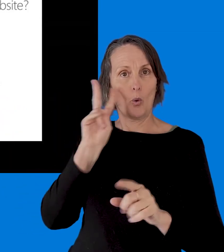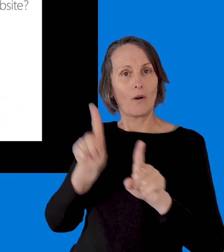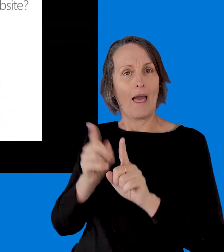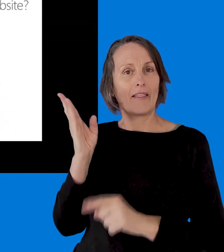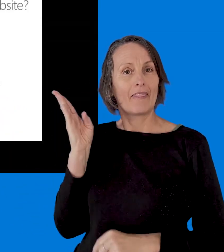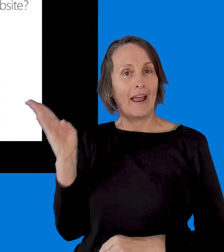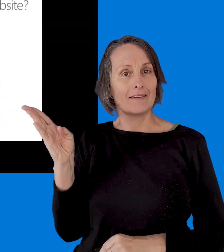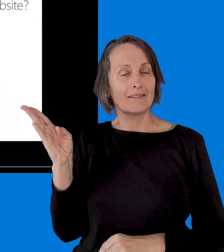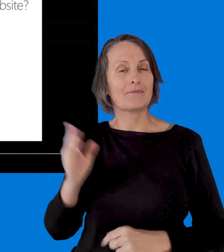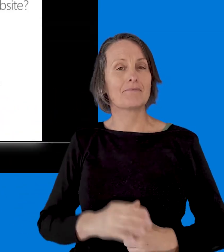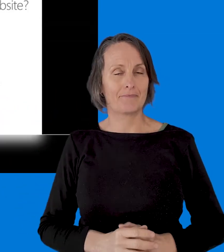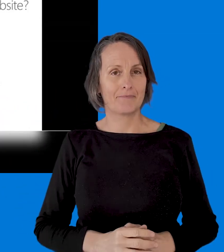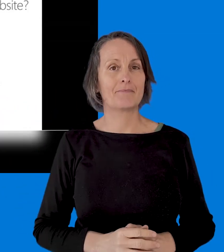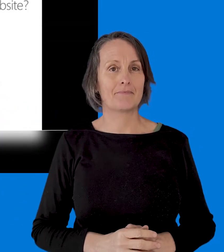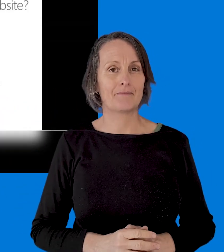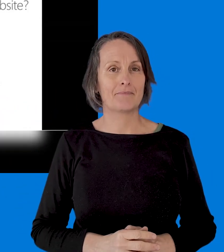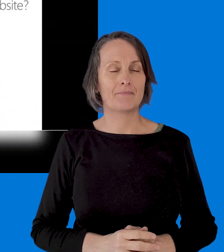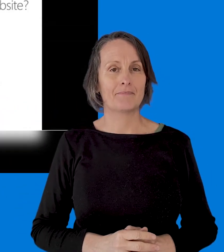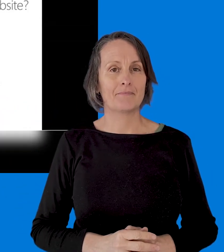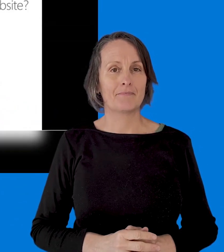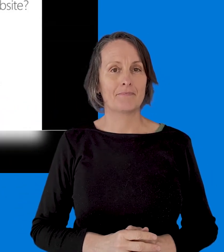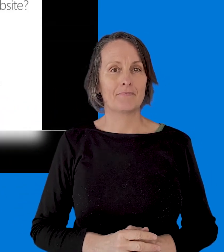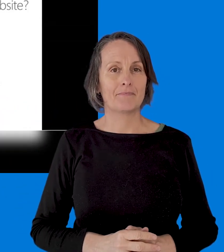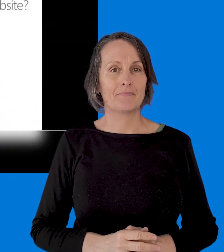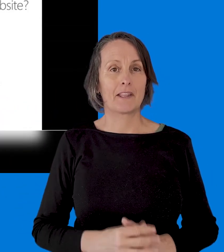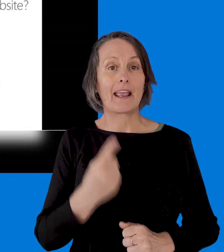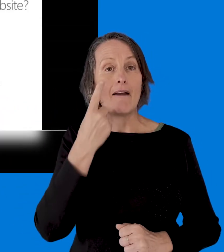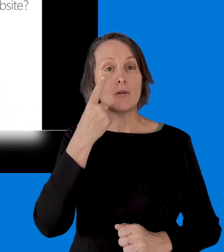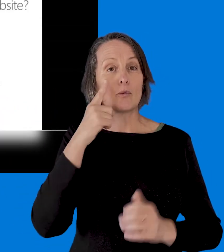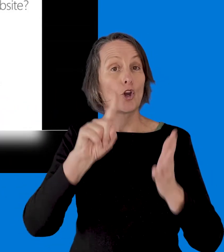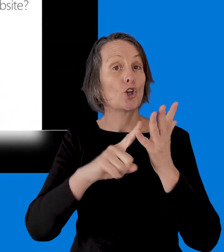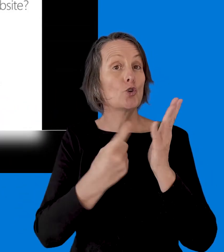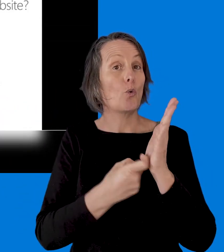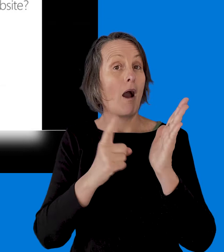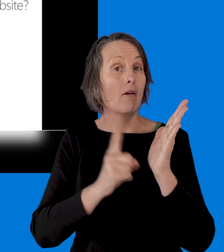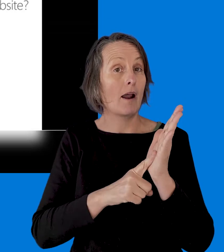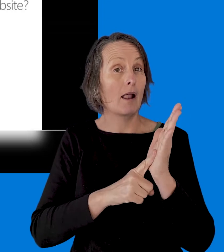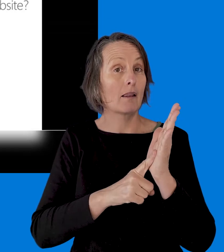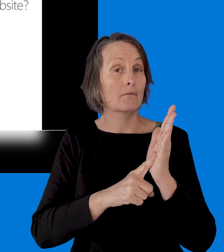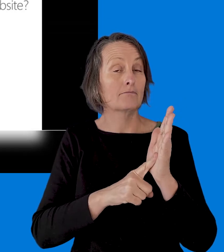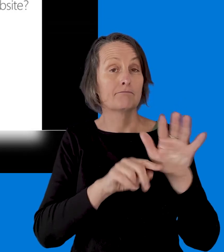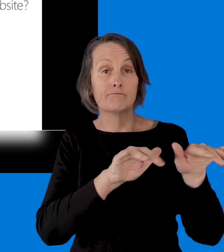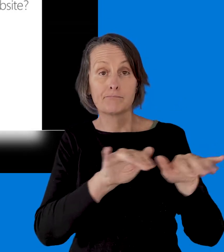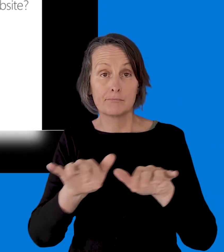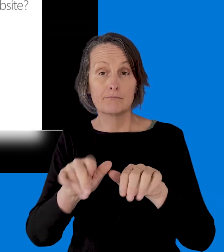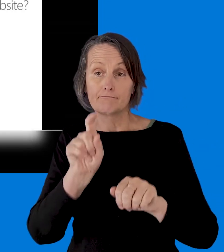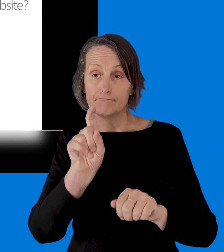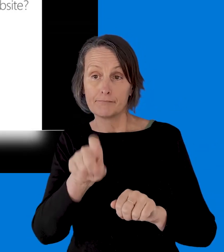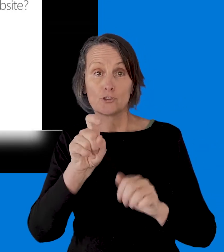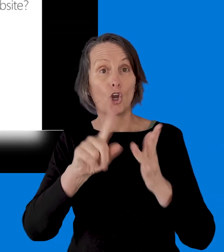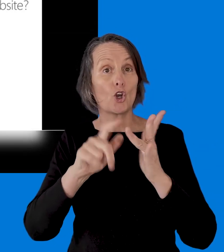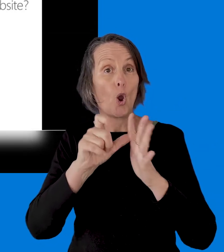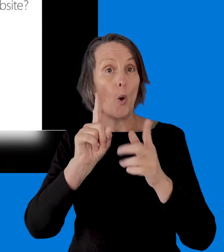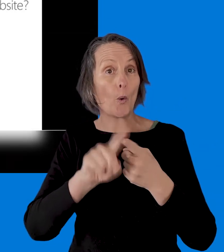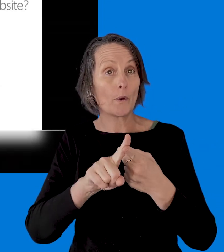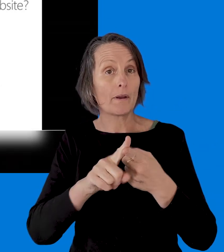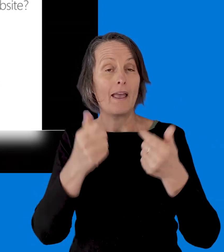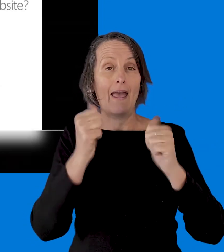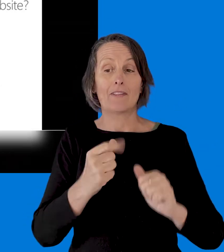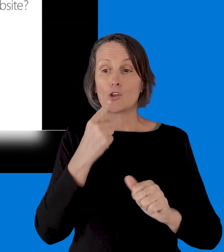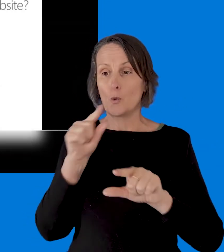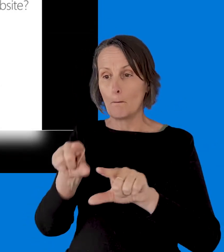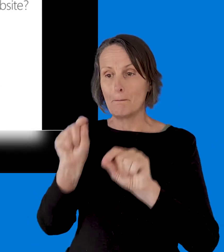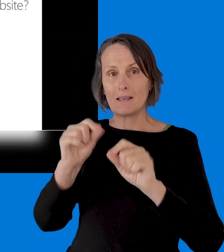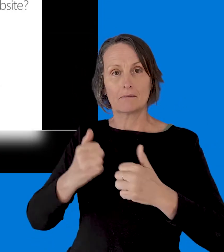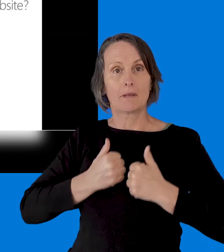like this, where you navigate to this URL, you enter the conversation code,